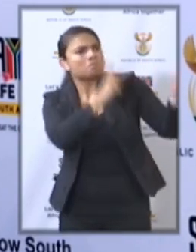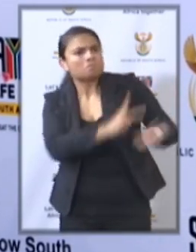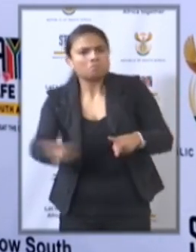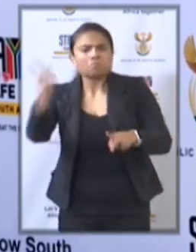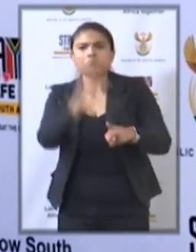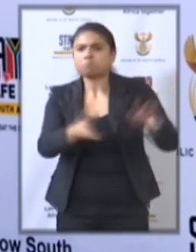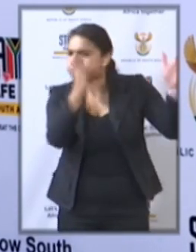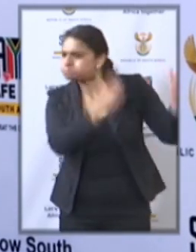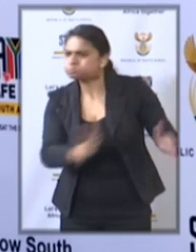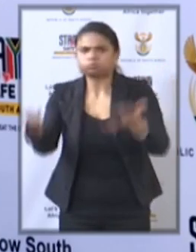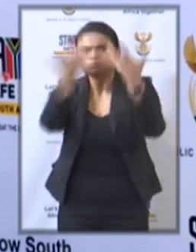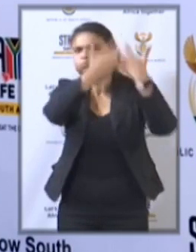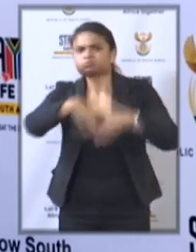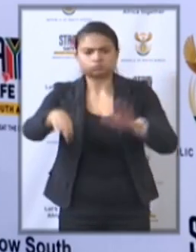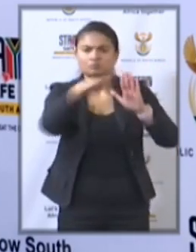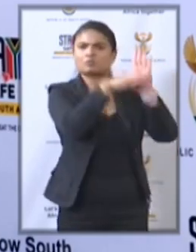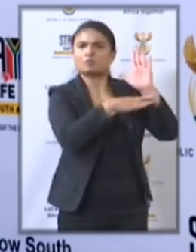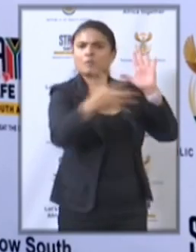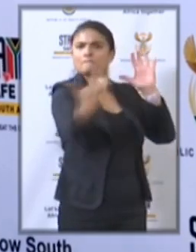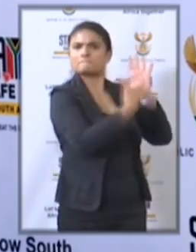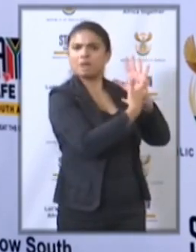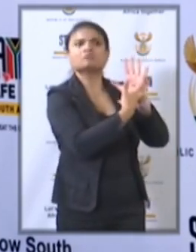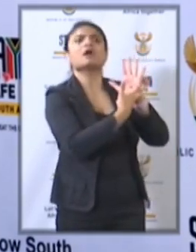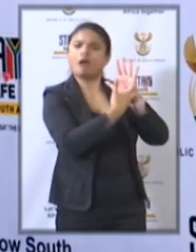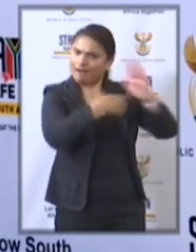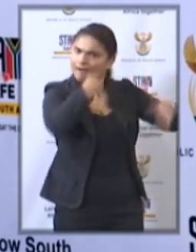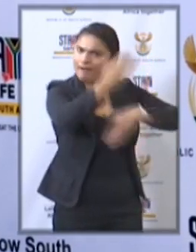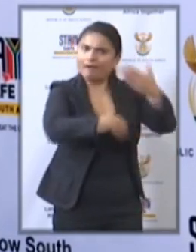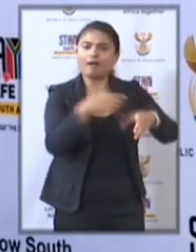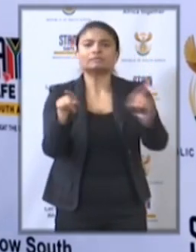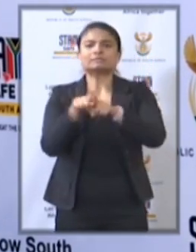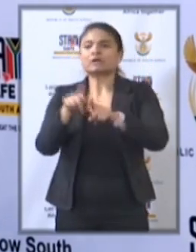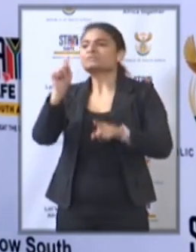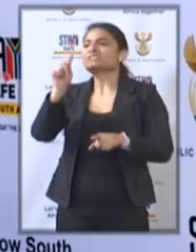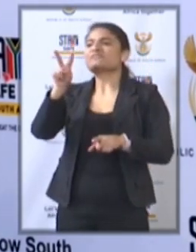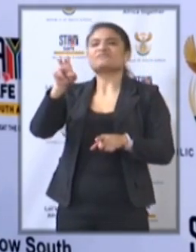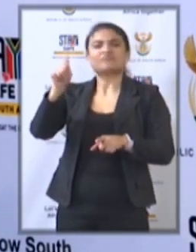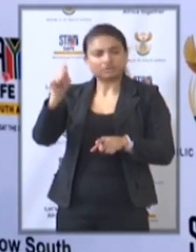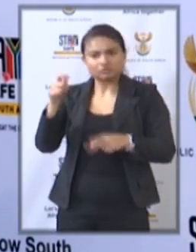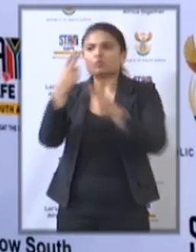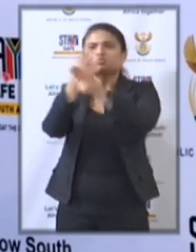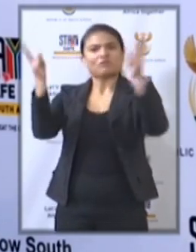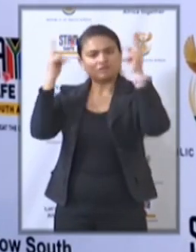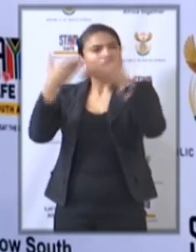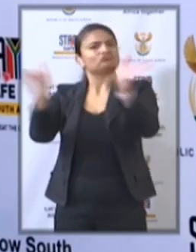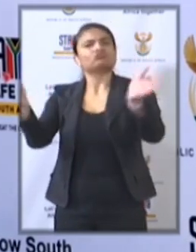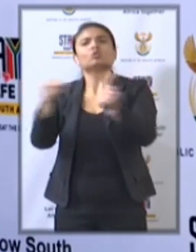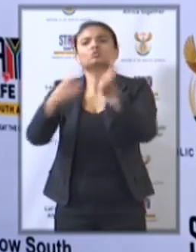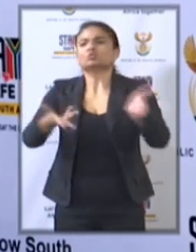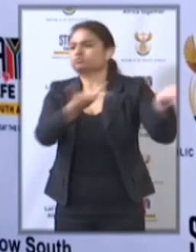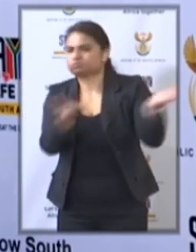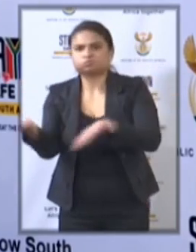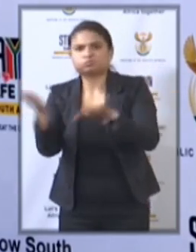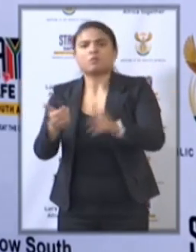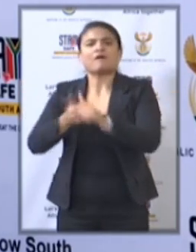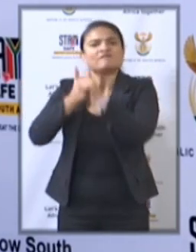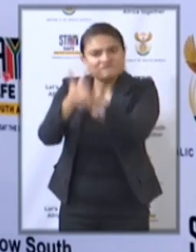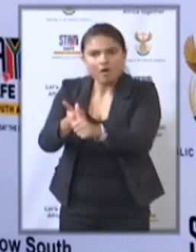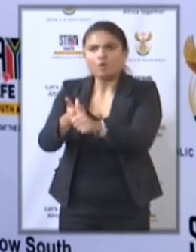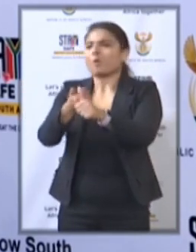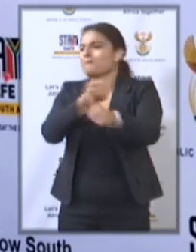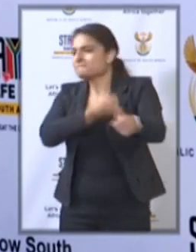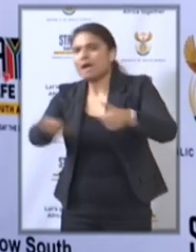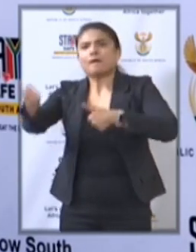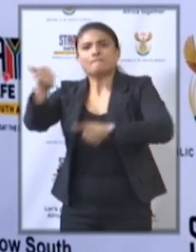The TVET College had already welcomed some students, and they were in the process of welcoming others in line with the TVET College phased